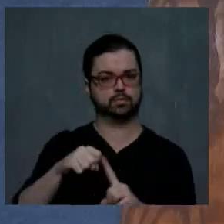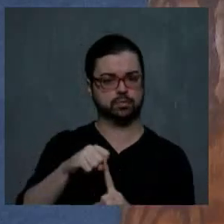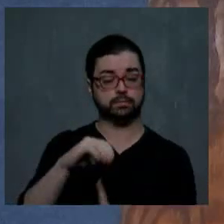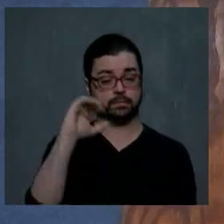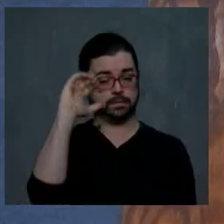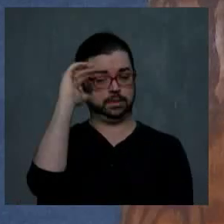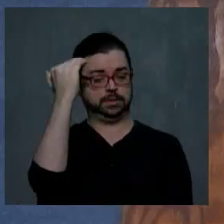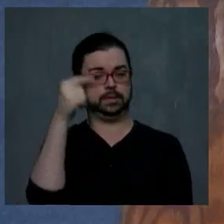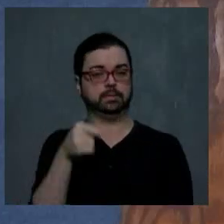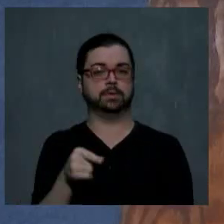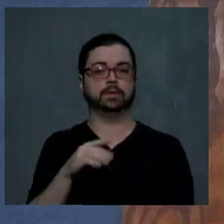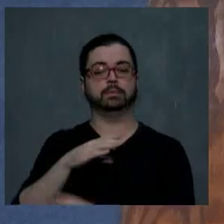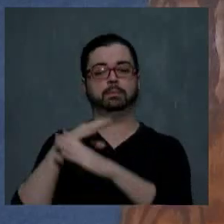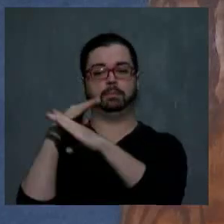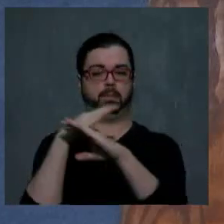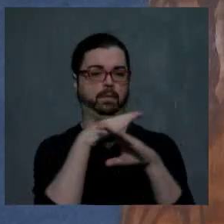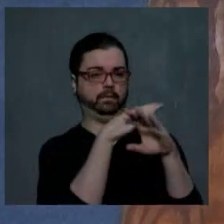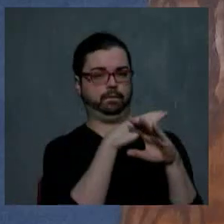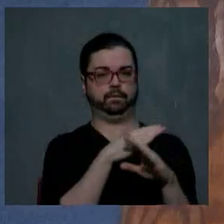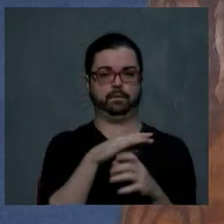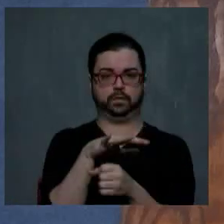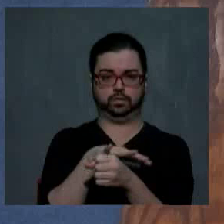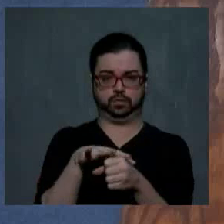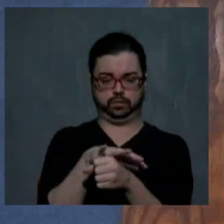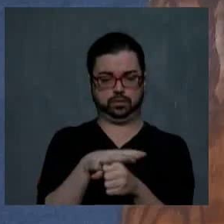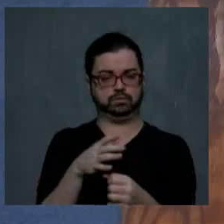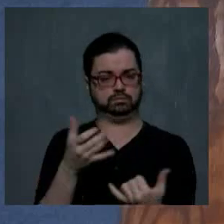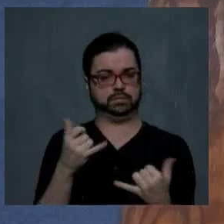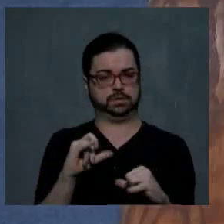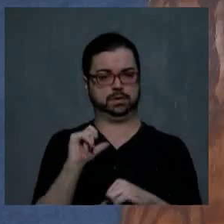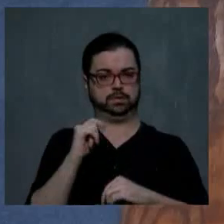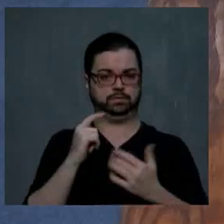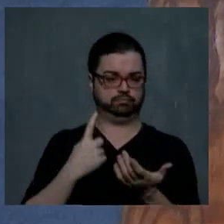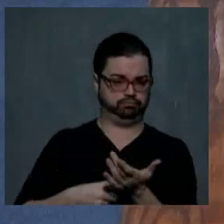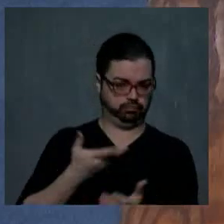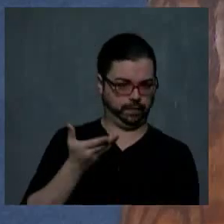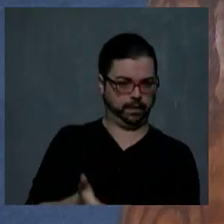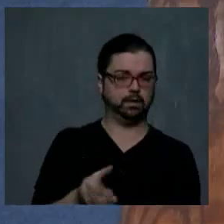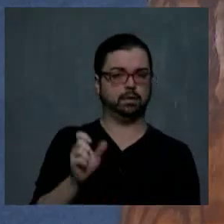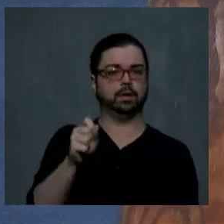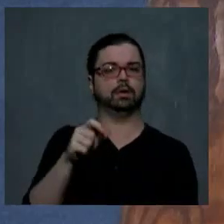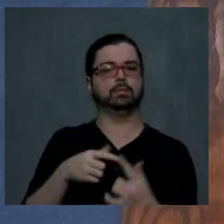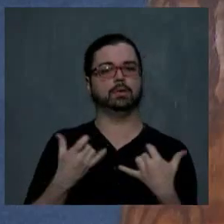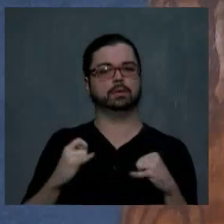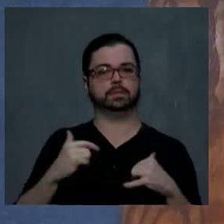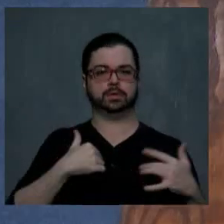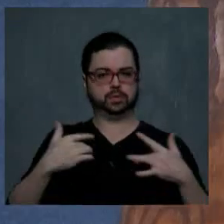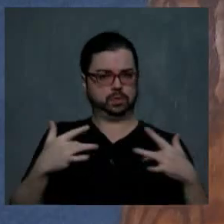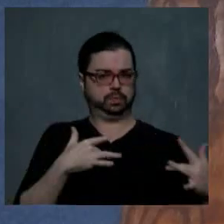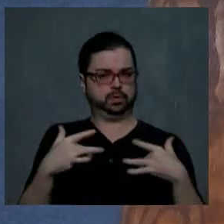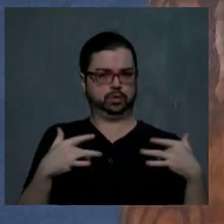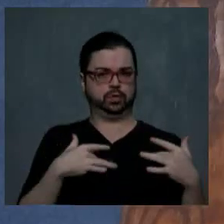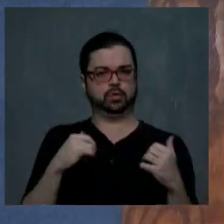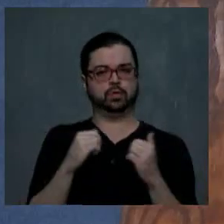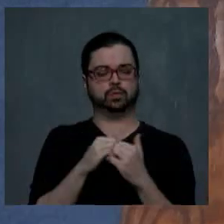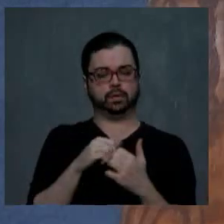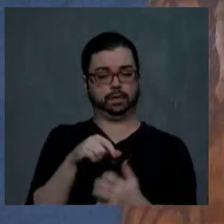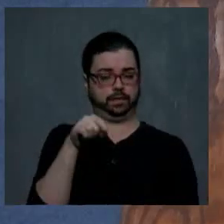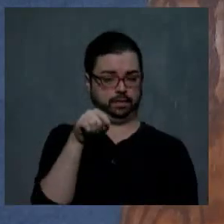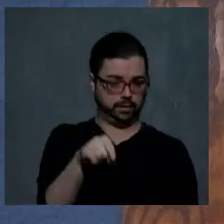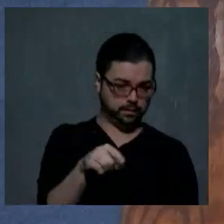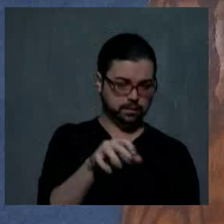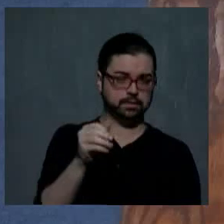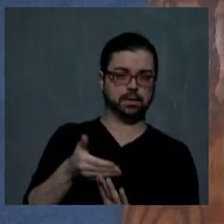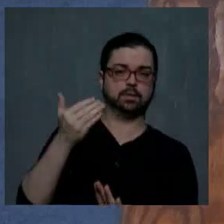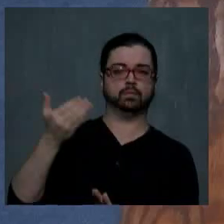this update. However, I'm still very much concerned. This and previous site maps mentioned part of